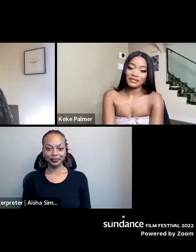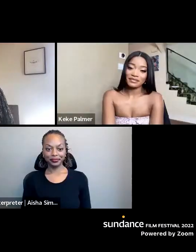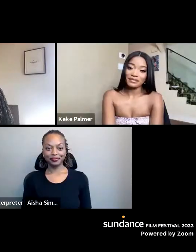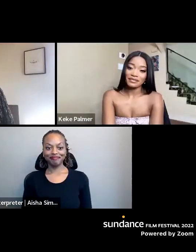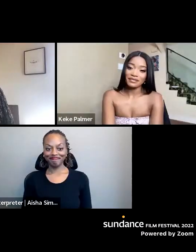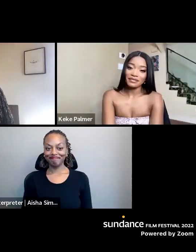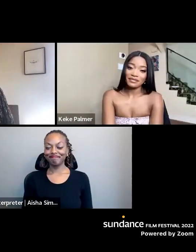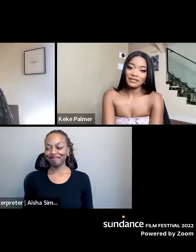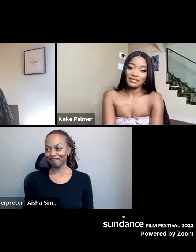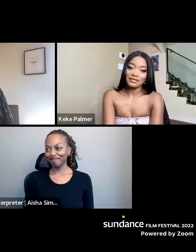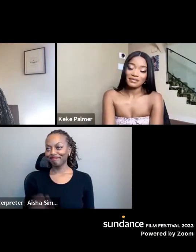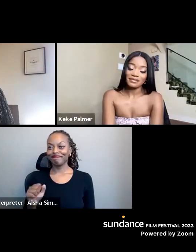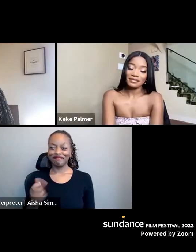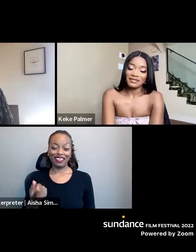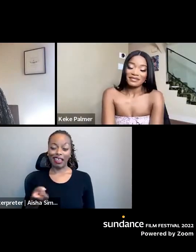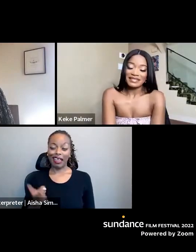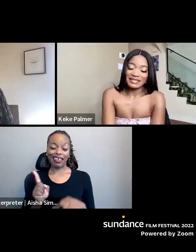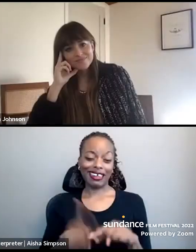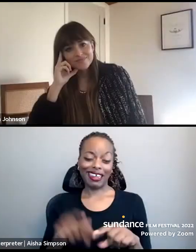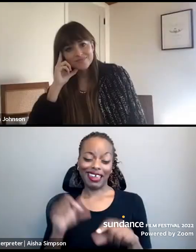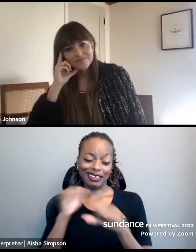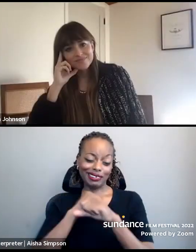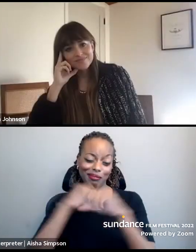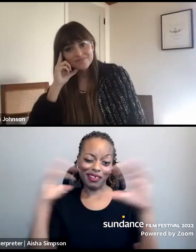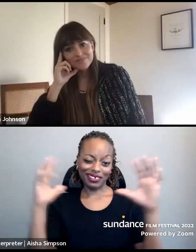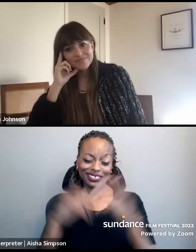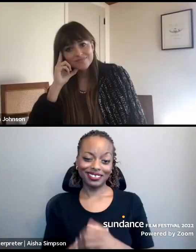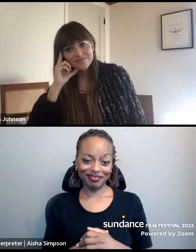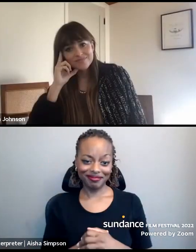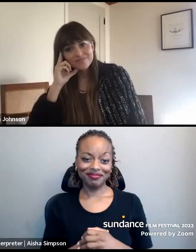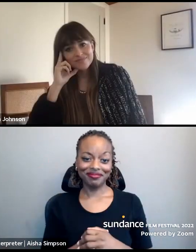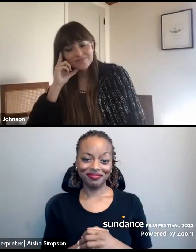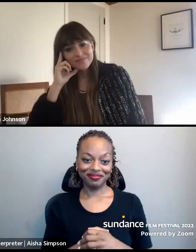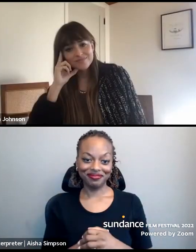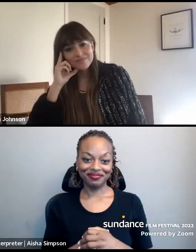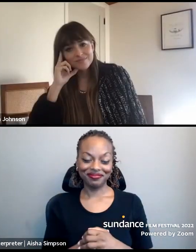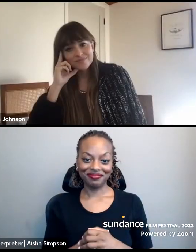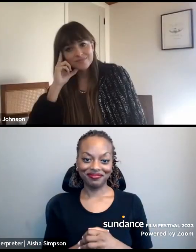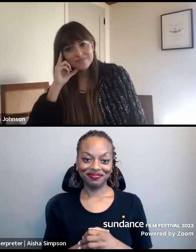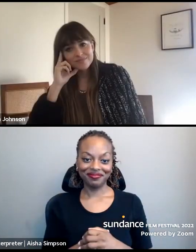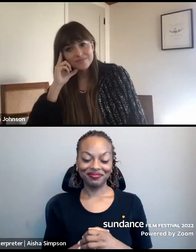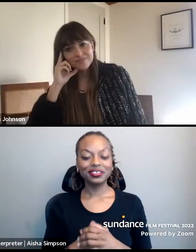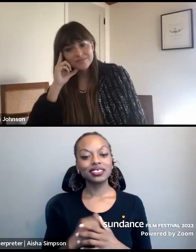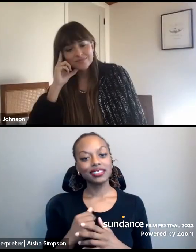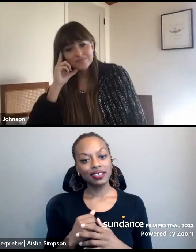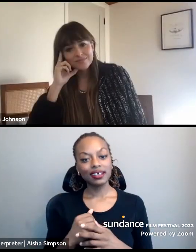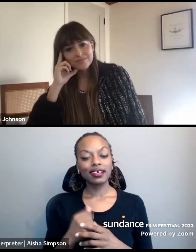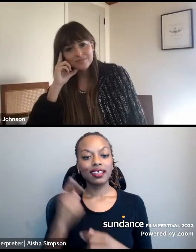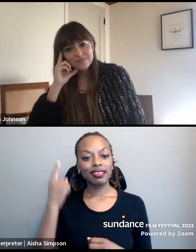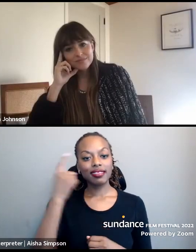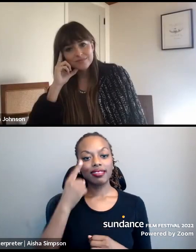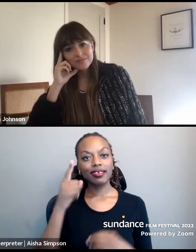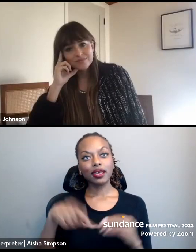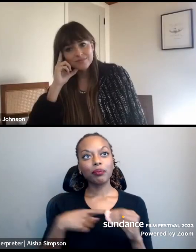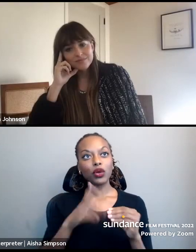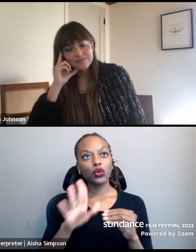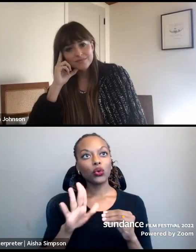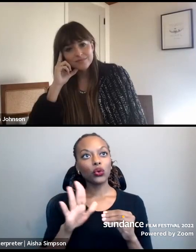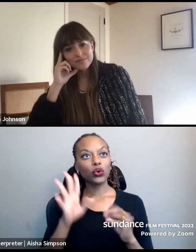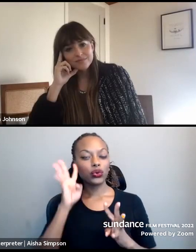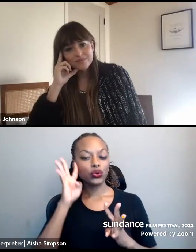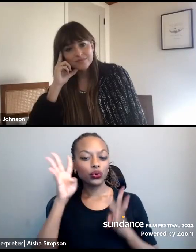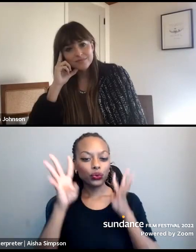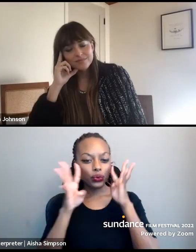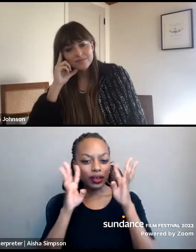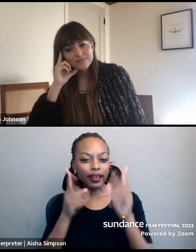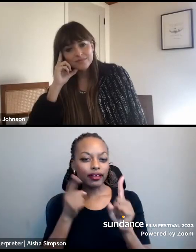Yeah, I can't imagine. There's a moment just thinking about your creative pursuits and all the